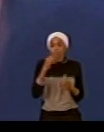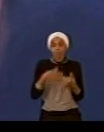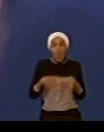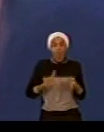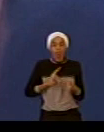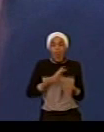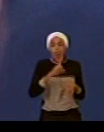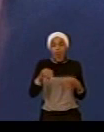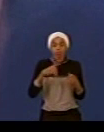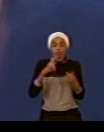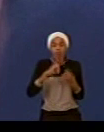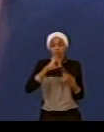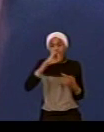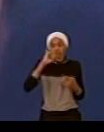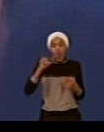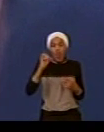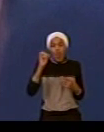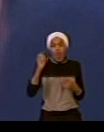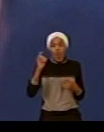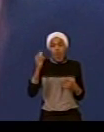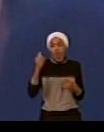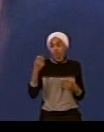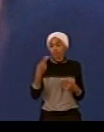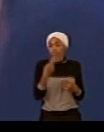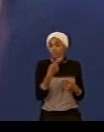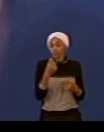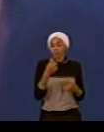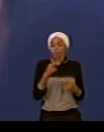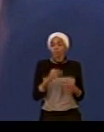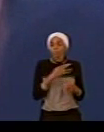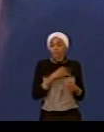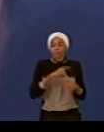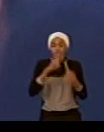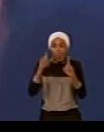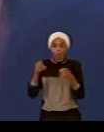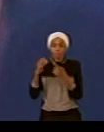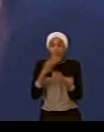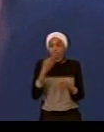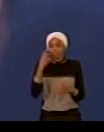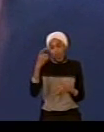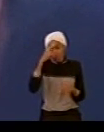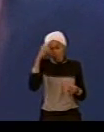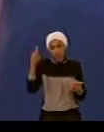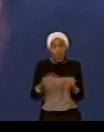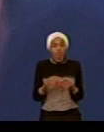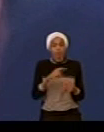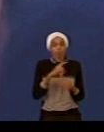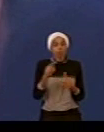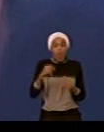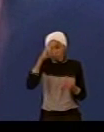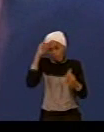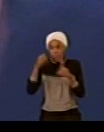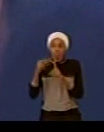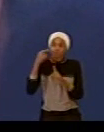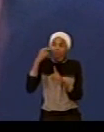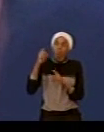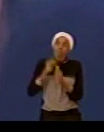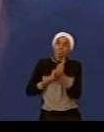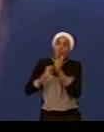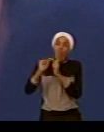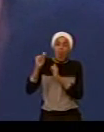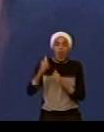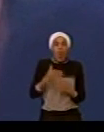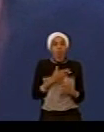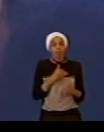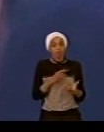Dothan. And Joseph went after his brethren and found them in Dothan. And when they saw him afar off, Even before